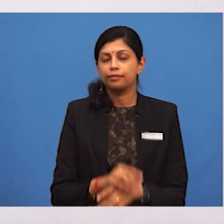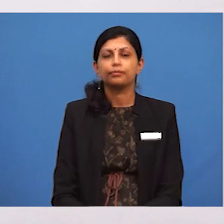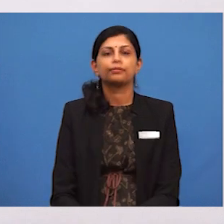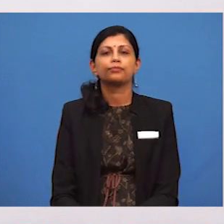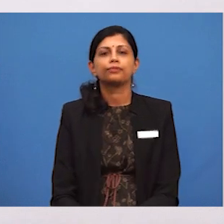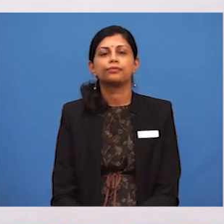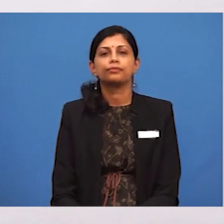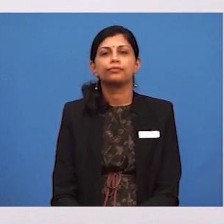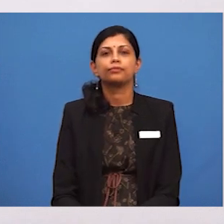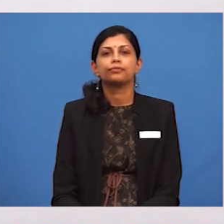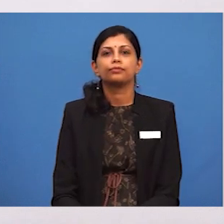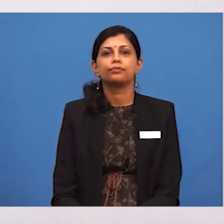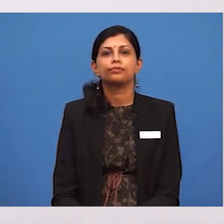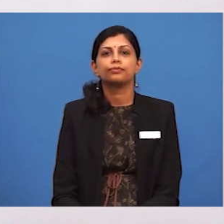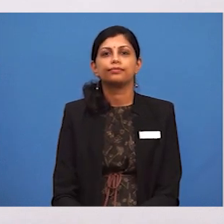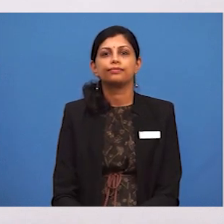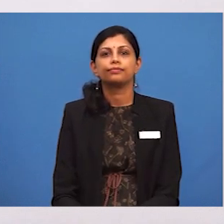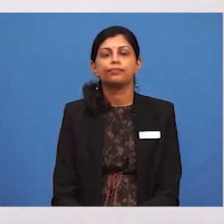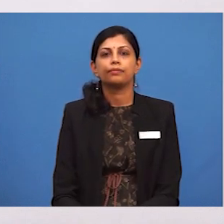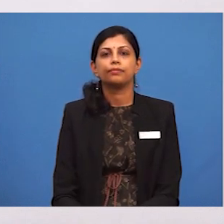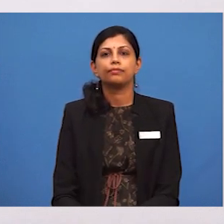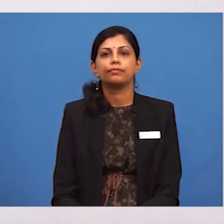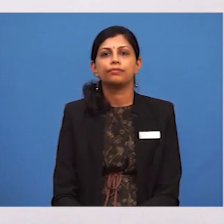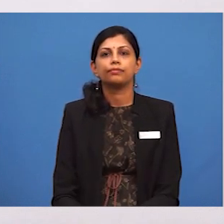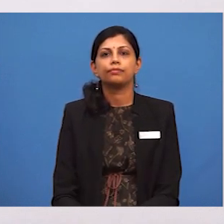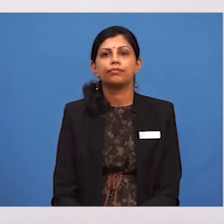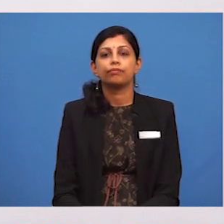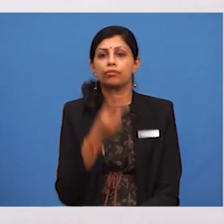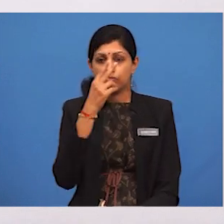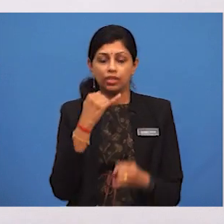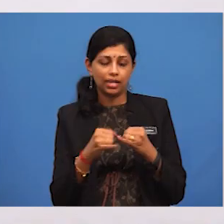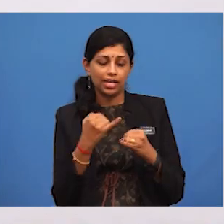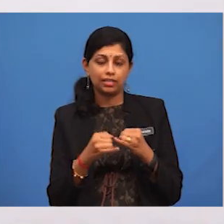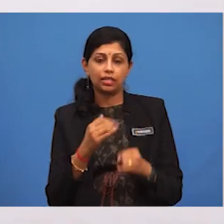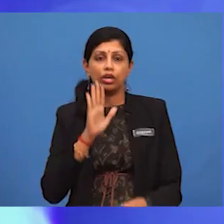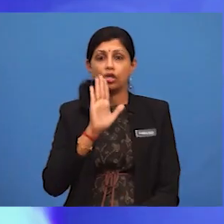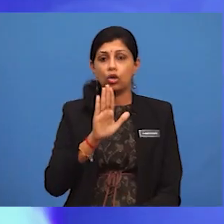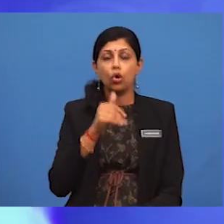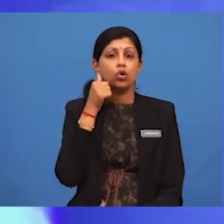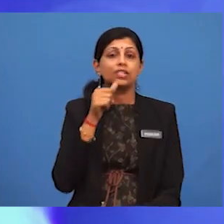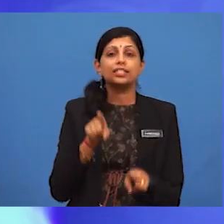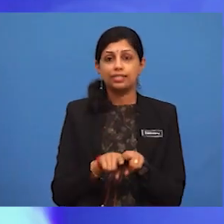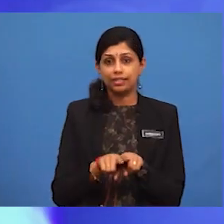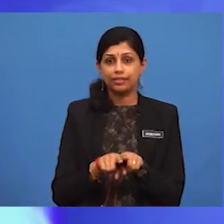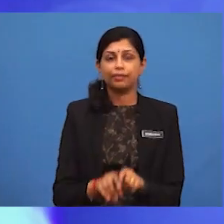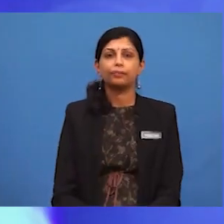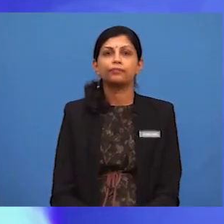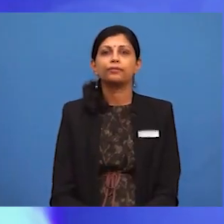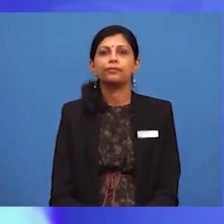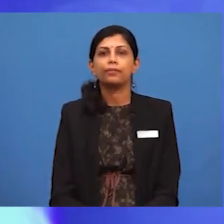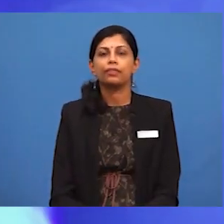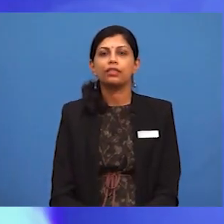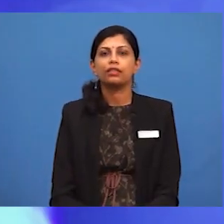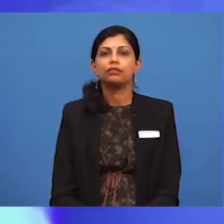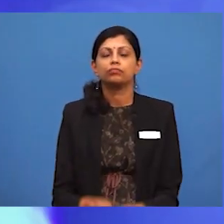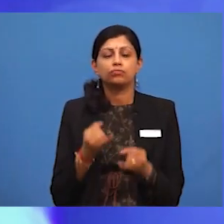writing and stay safe. We miss you lots. Your sister, Fiona. At the bottom of the letter is